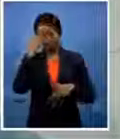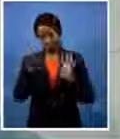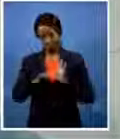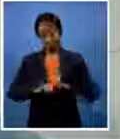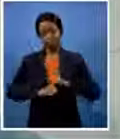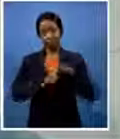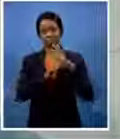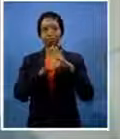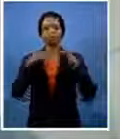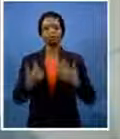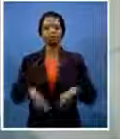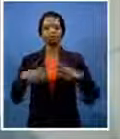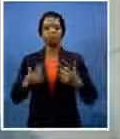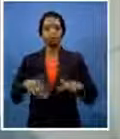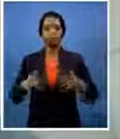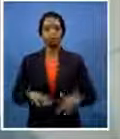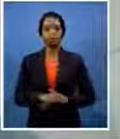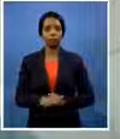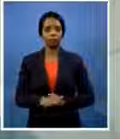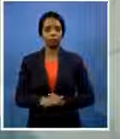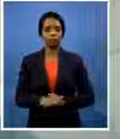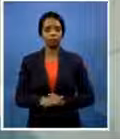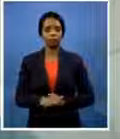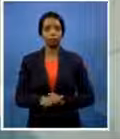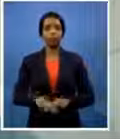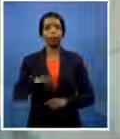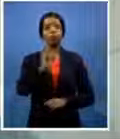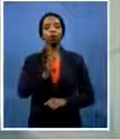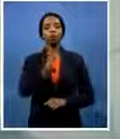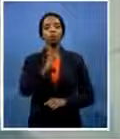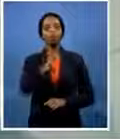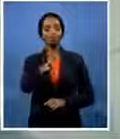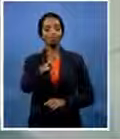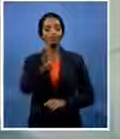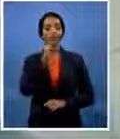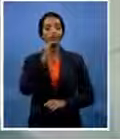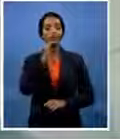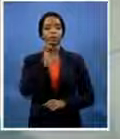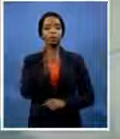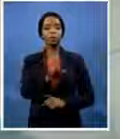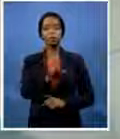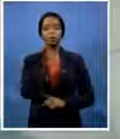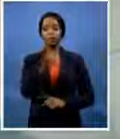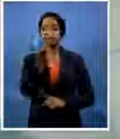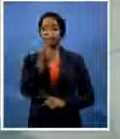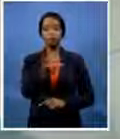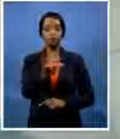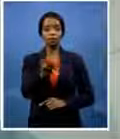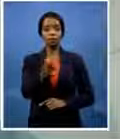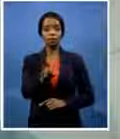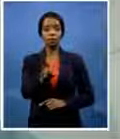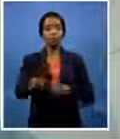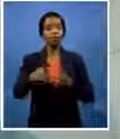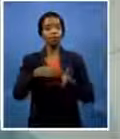It actually means that if we don't have that down, the tracking, testing, and so on, reopening the